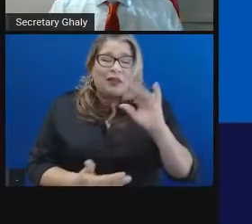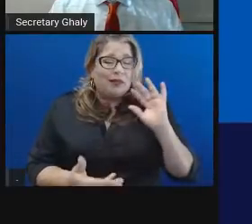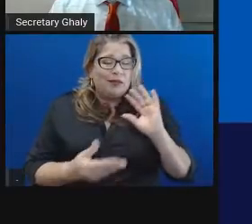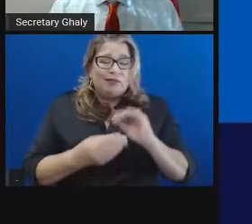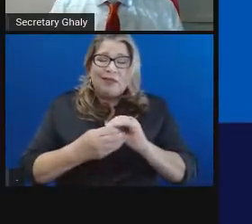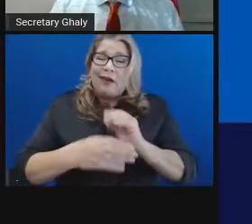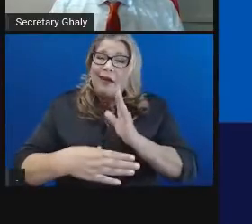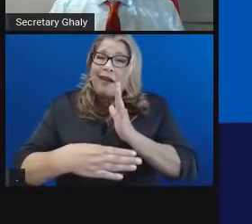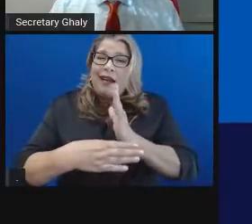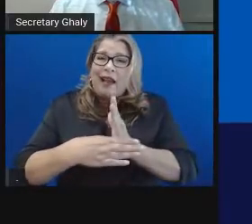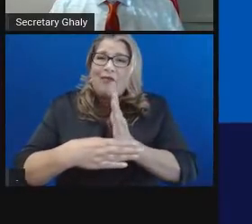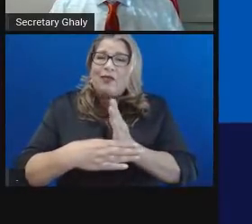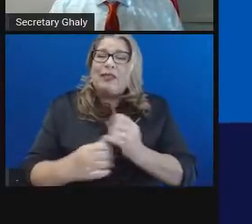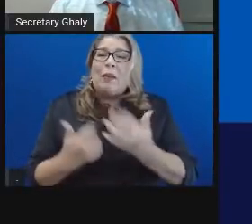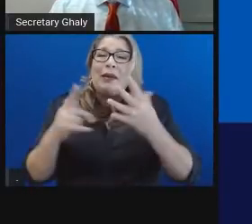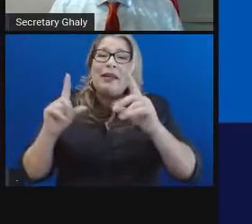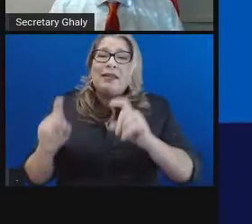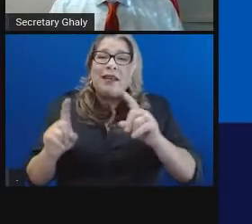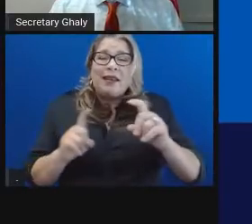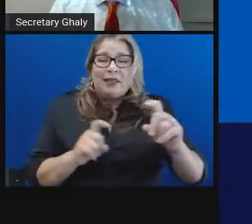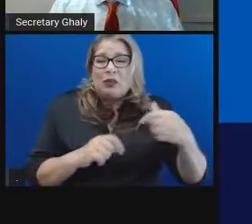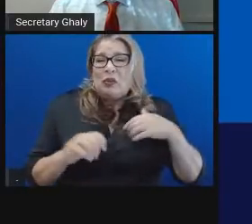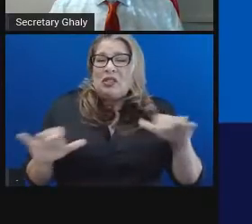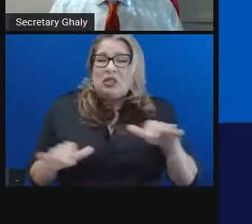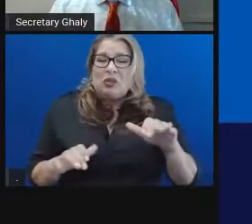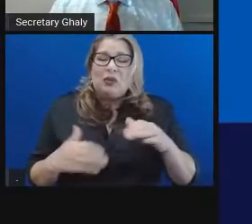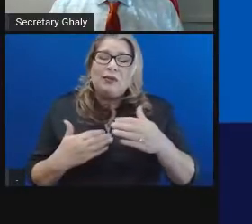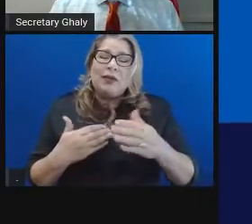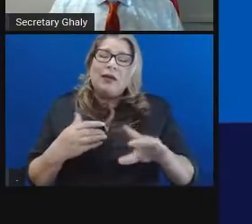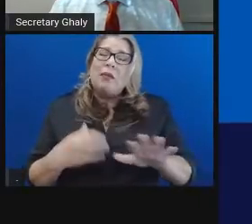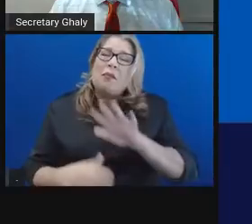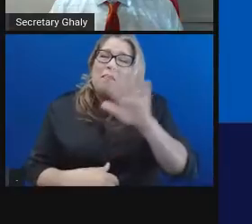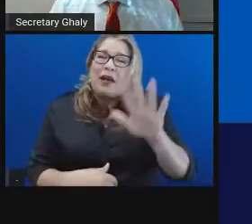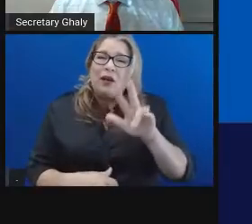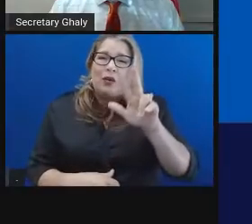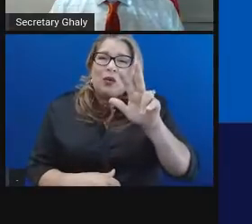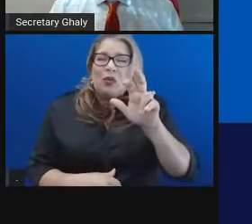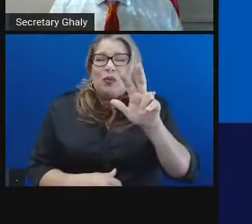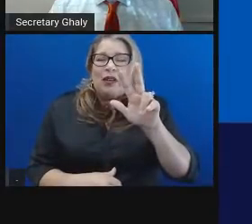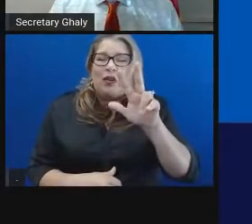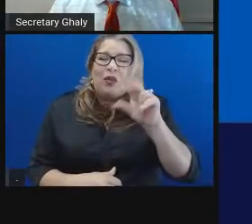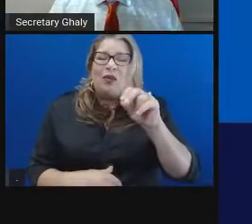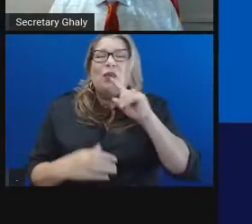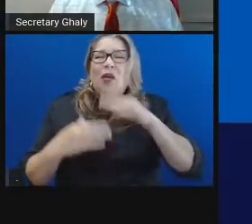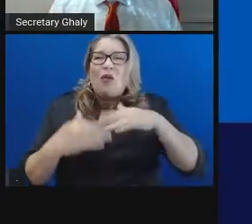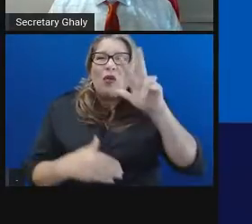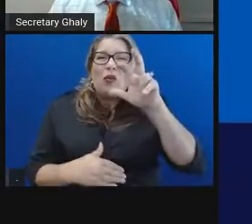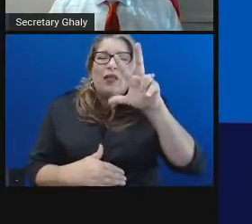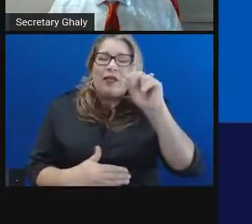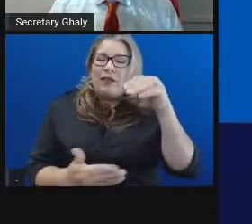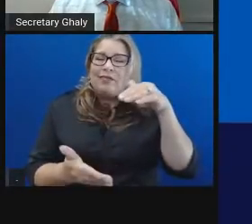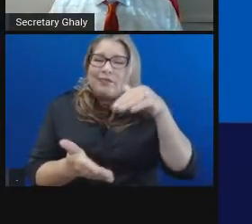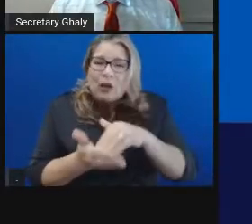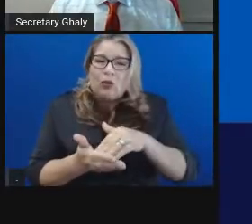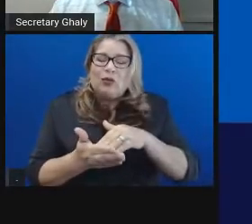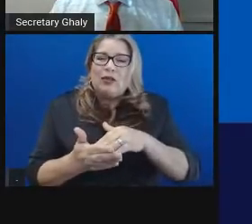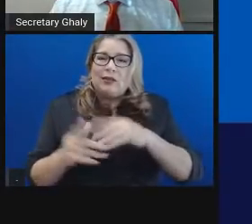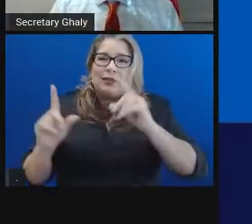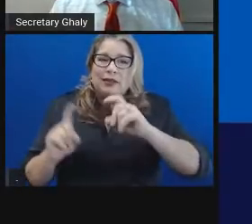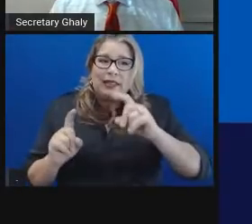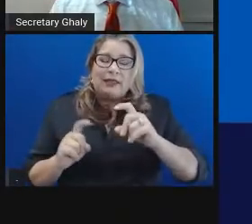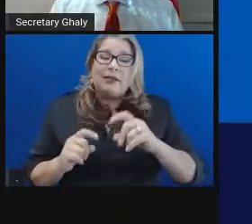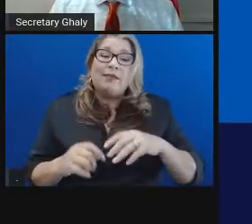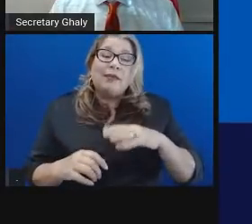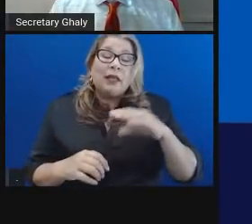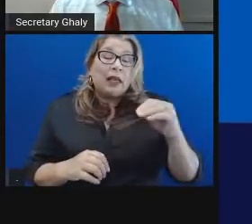been doing as of late, 337, nearly 338,000 tests, and a slightly reduced 14-day positivity